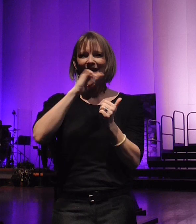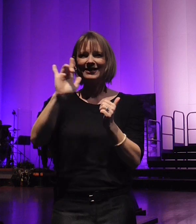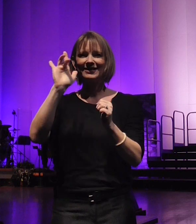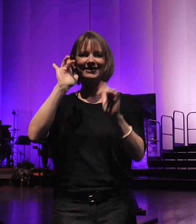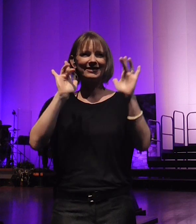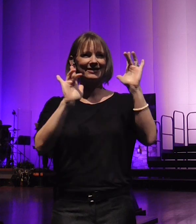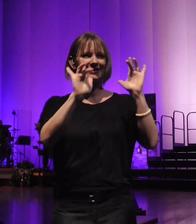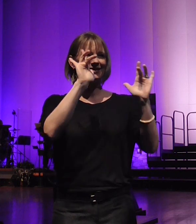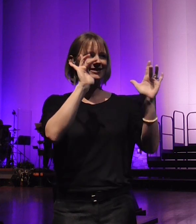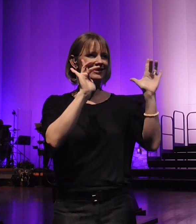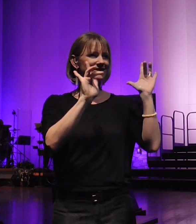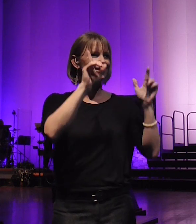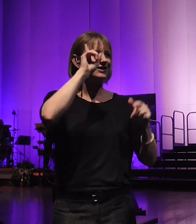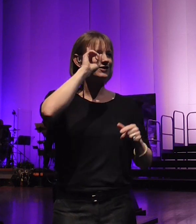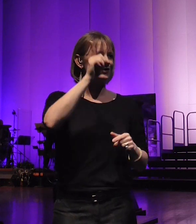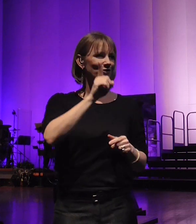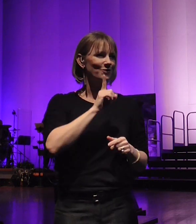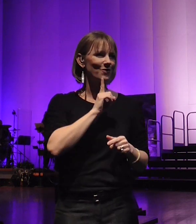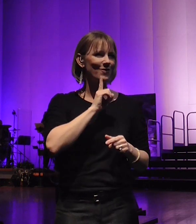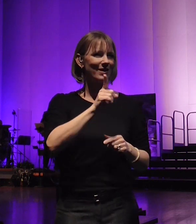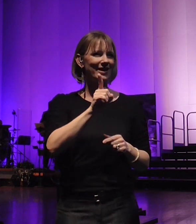each face.